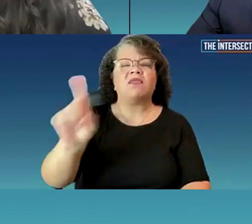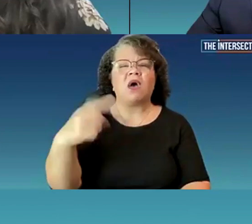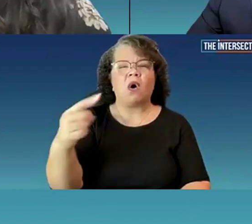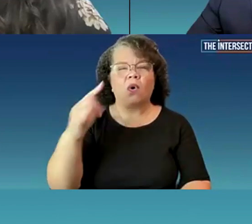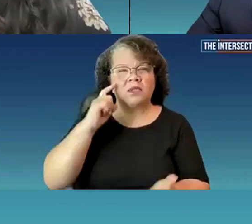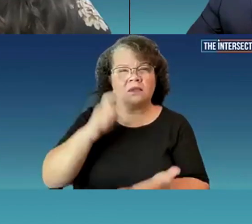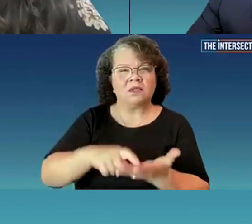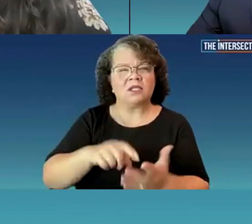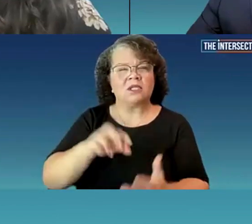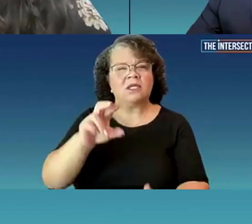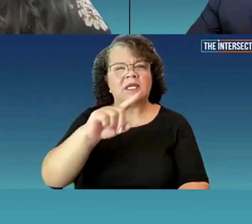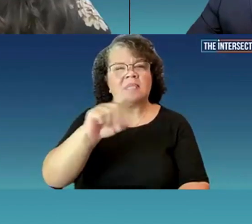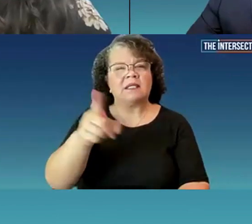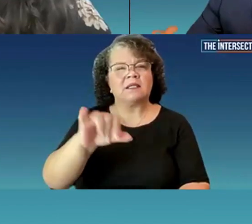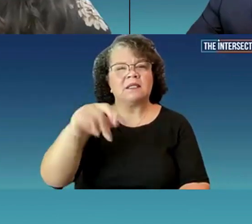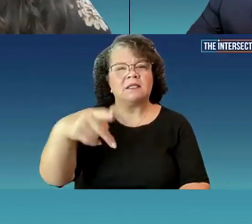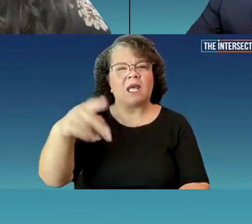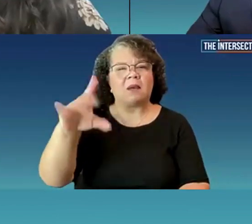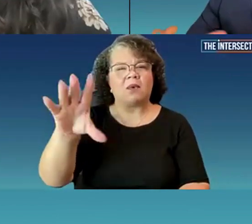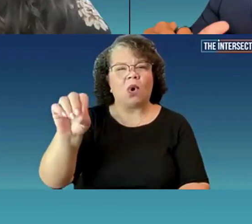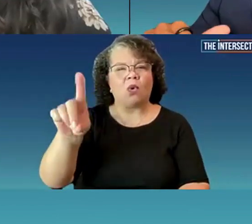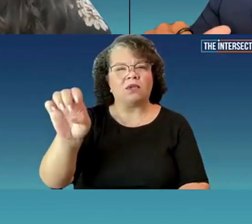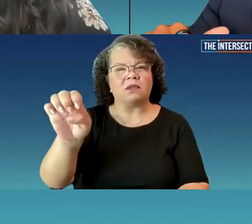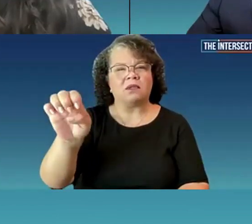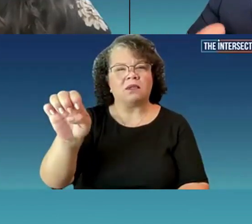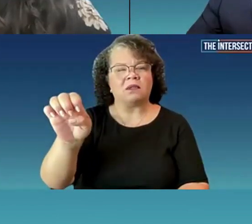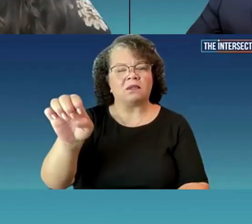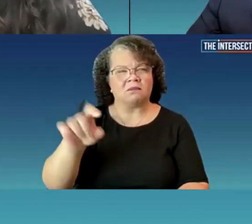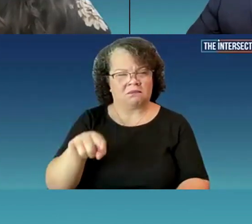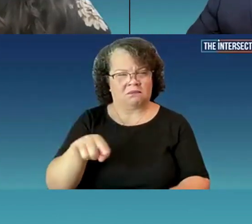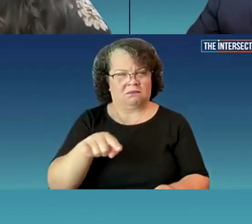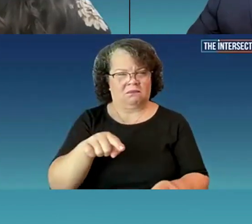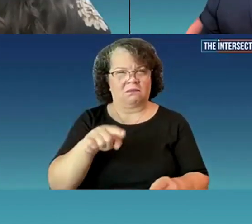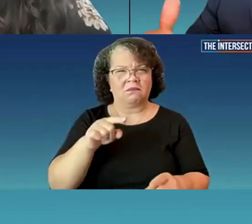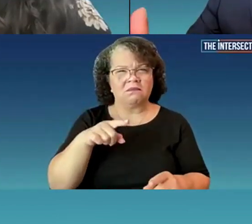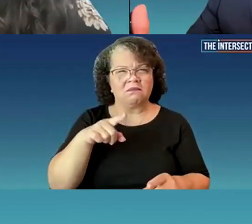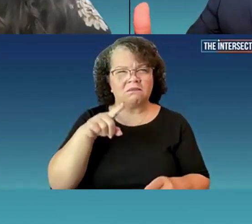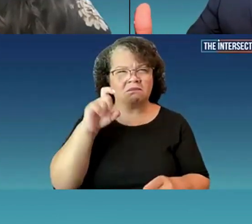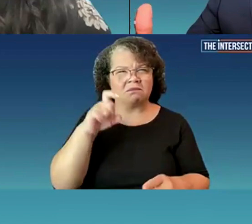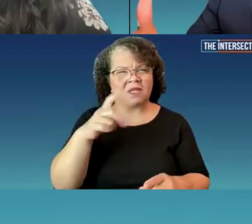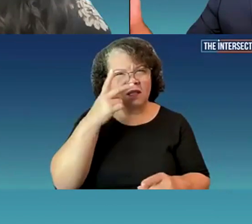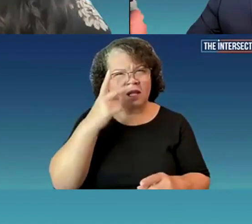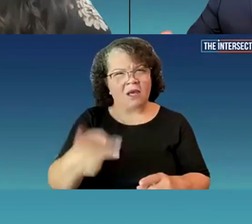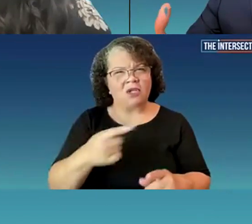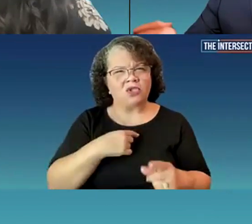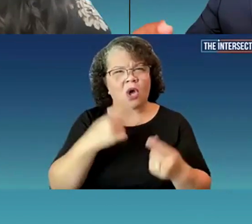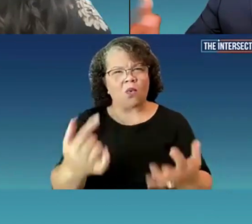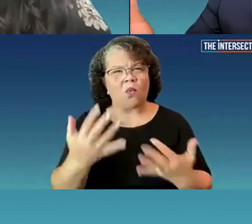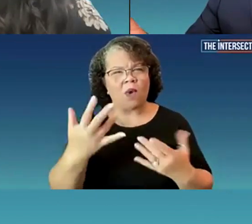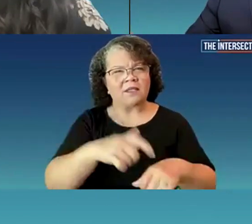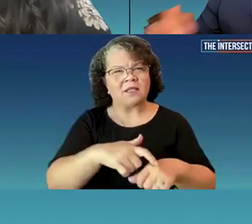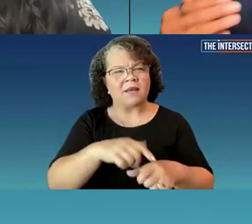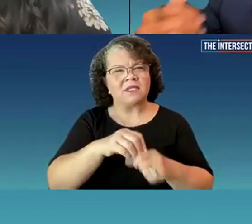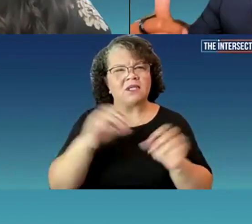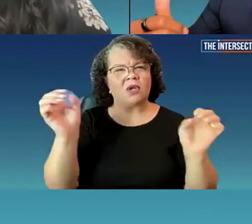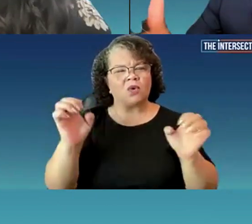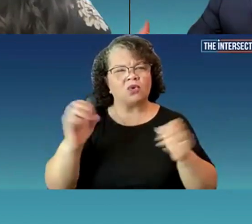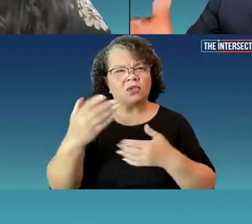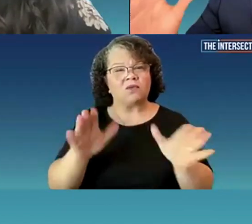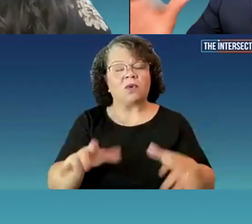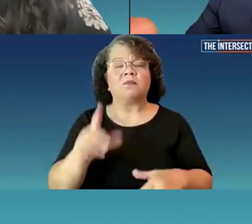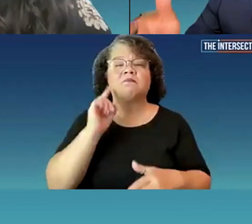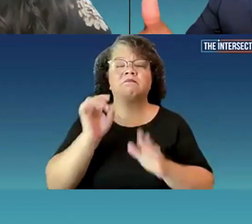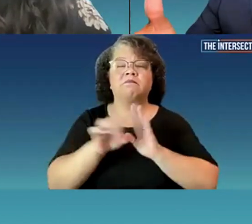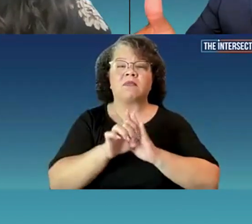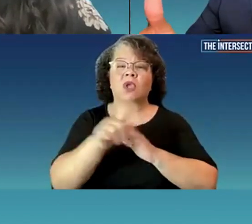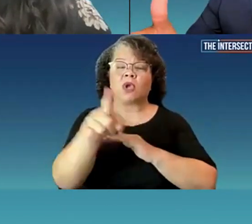saw some disparities in wait times in the emergency room. Like, if you came into an emergency